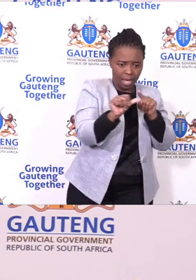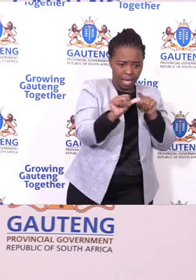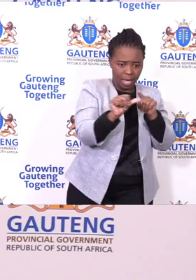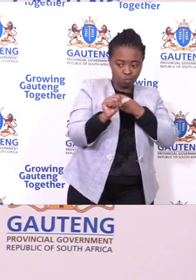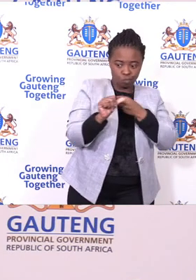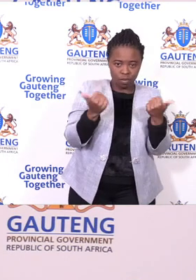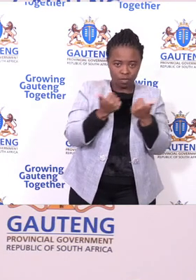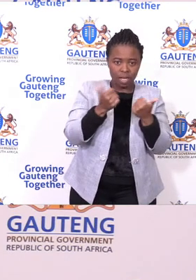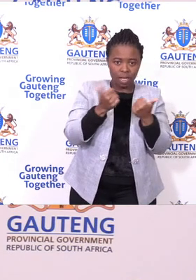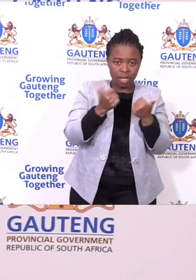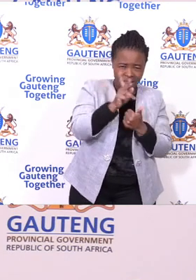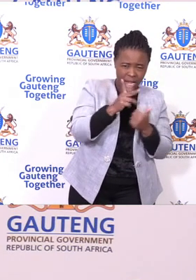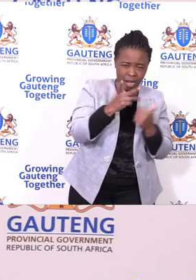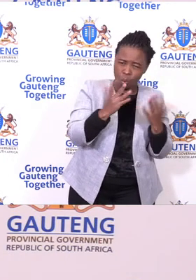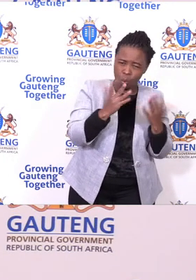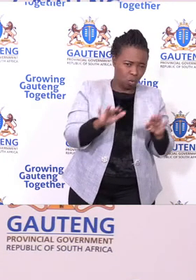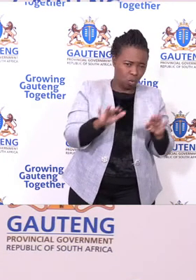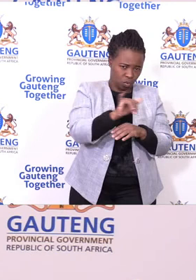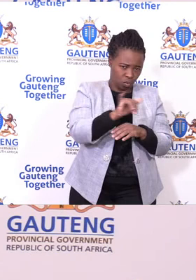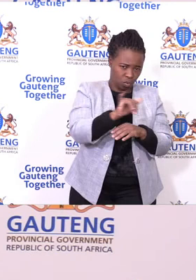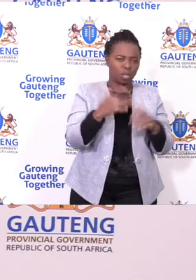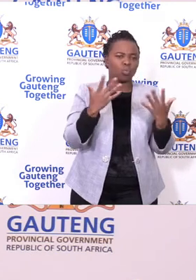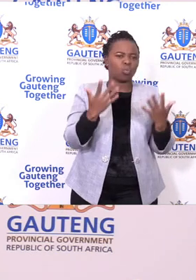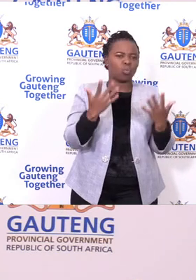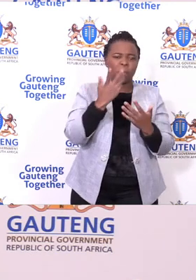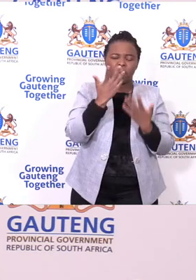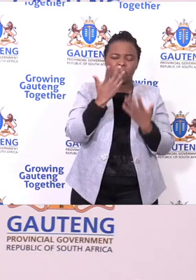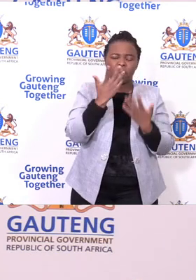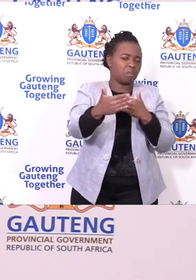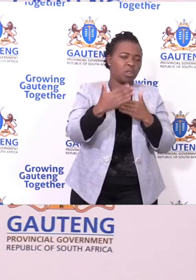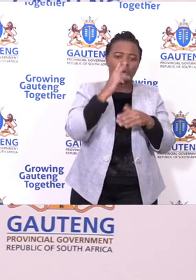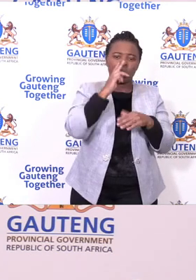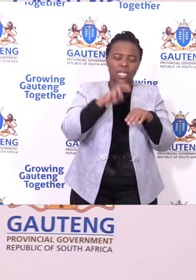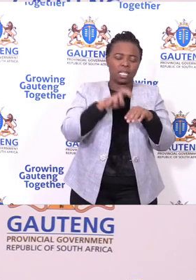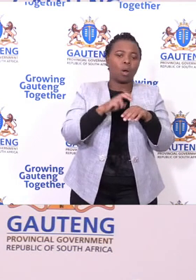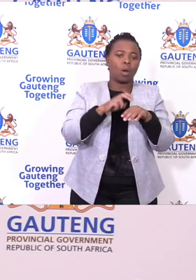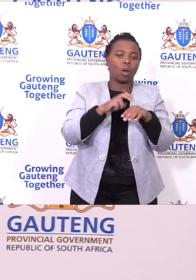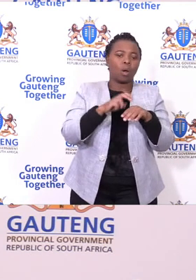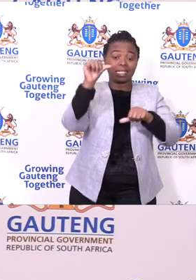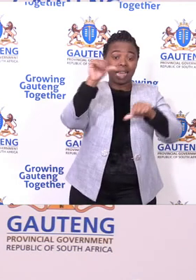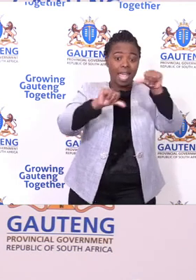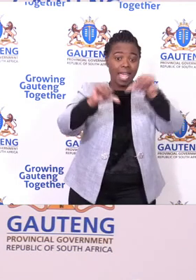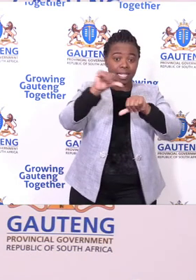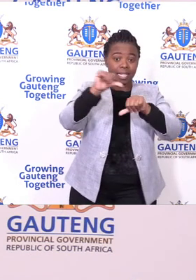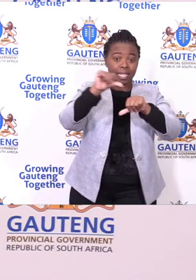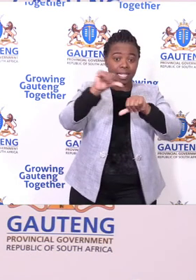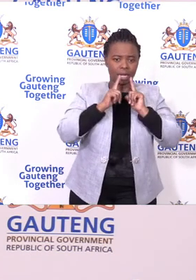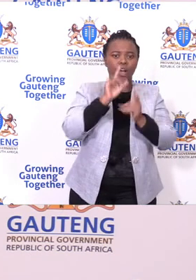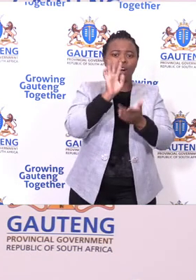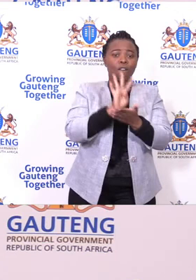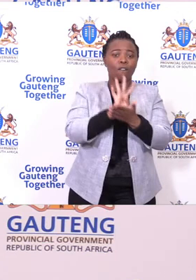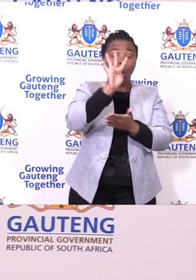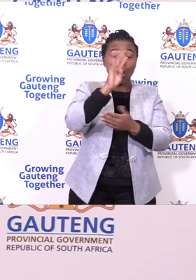at the shortages, it might not happen that we will require that, because science does tell us that 14 days is actually the